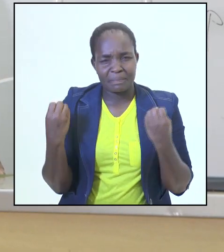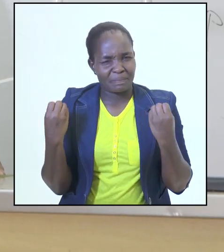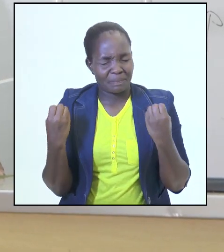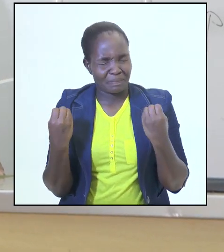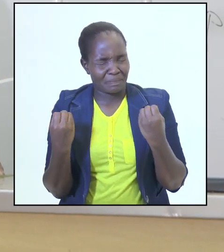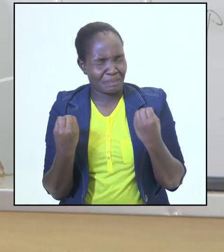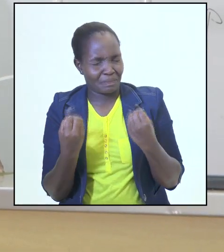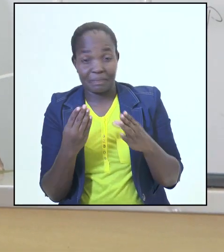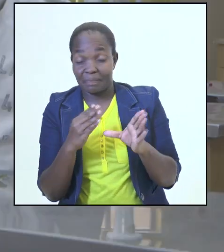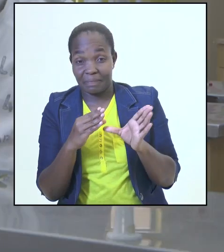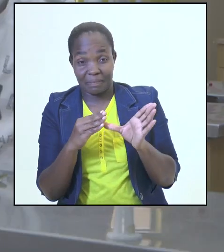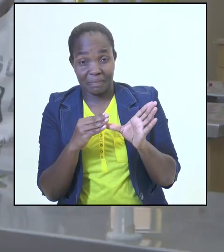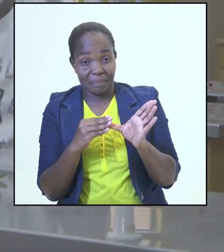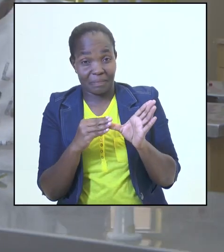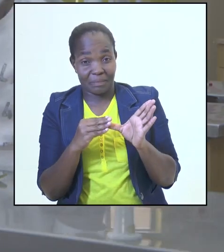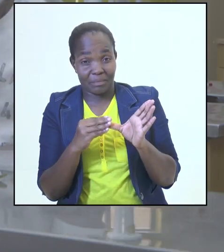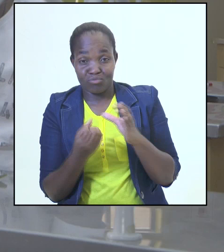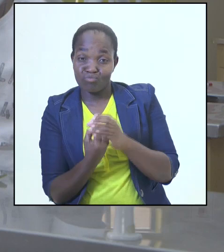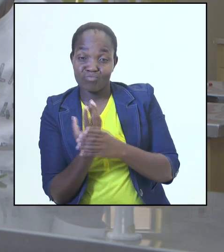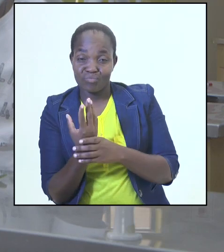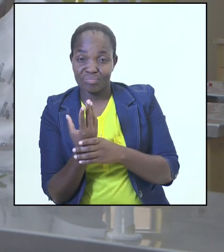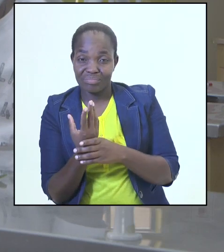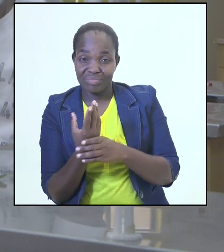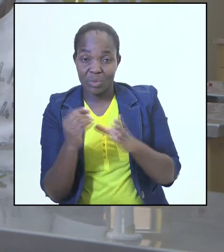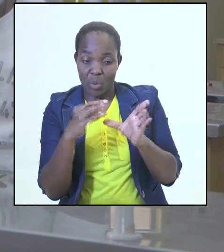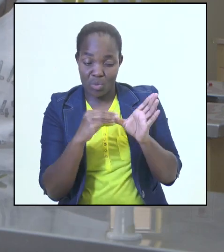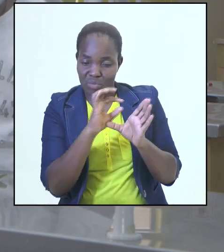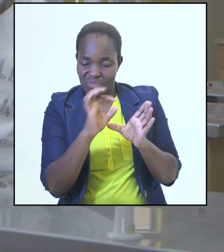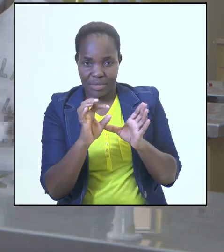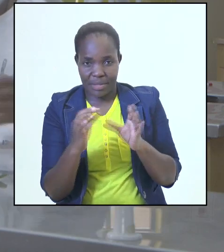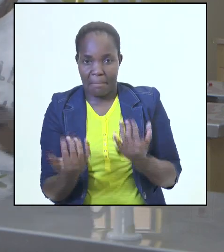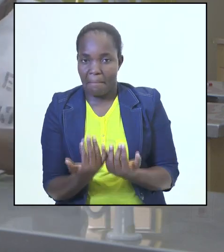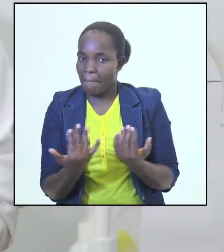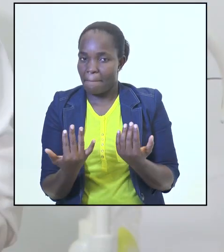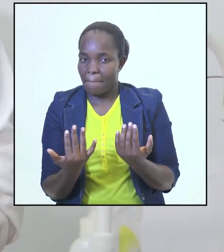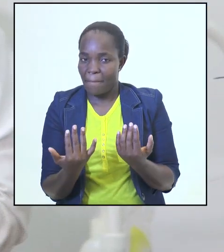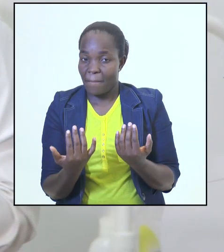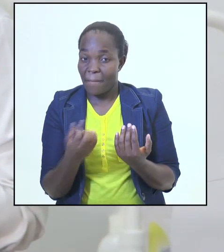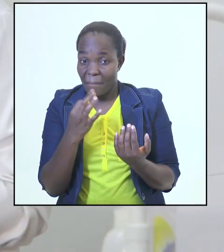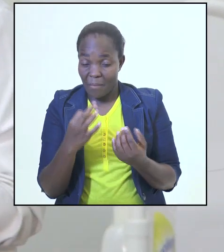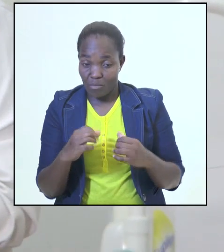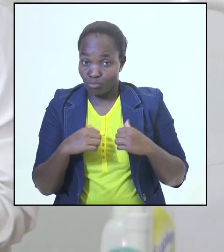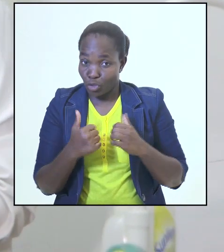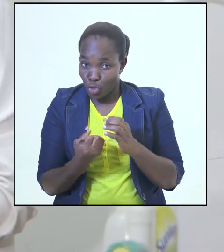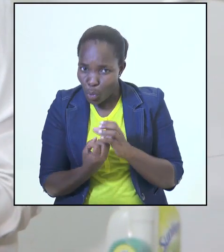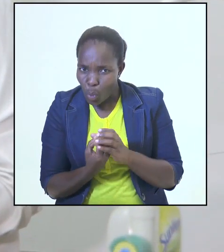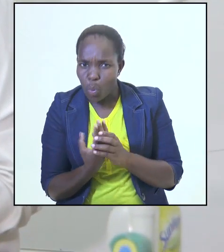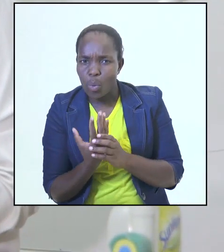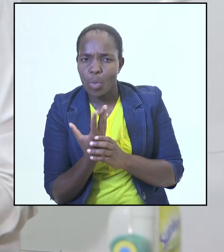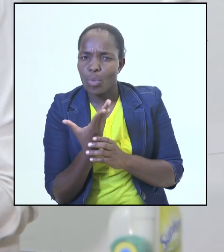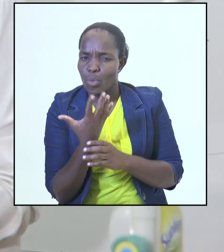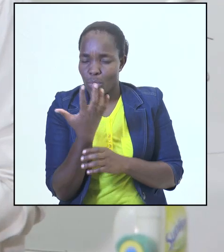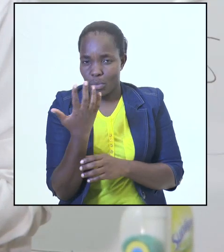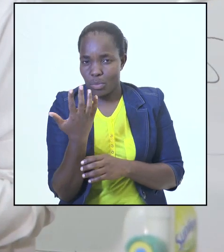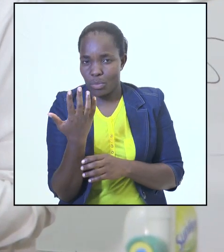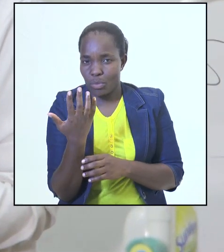aren't they? Yeah. That's as long as they are healthy and growing. In nature, as in real life, everything